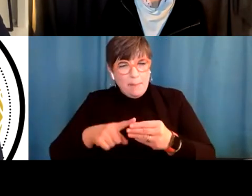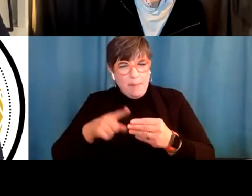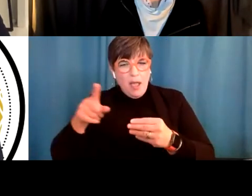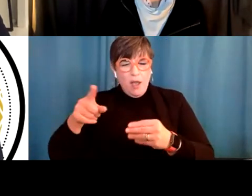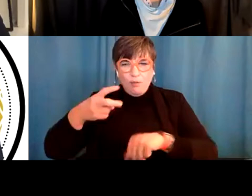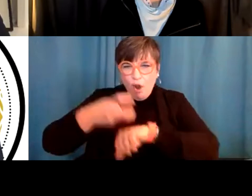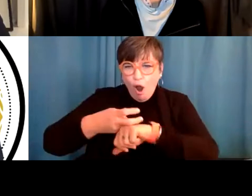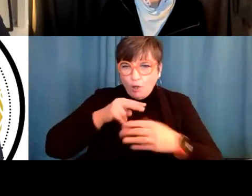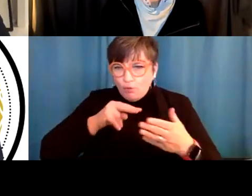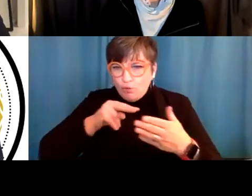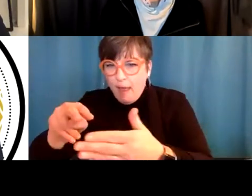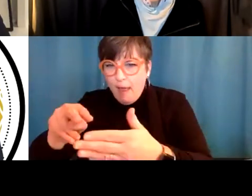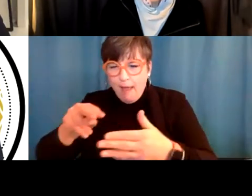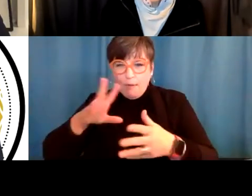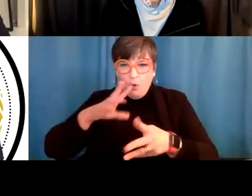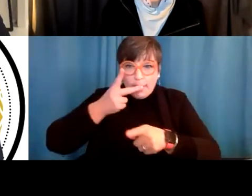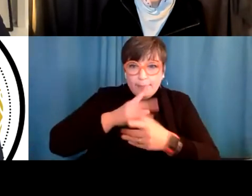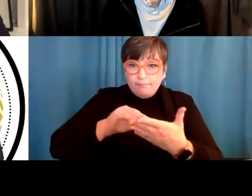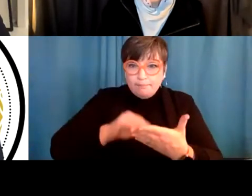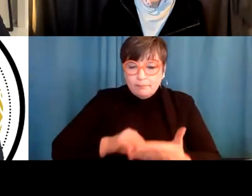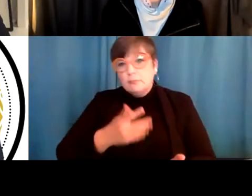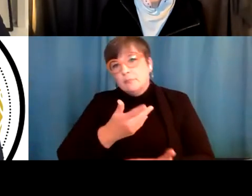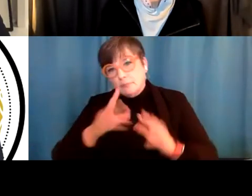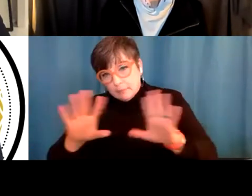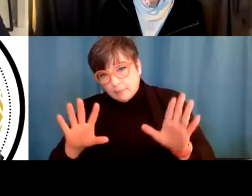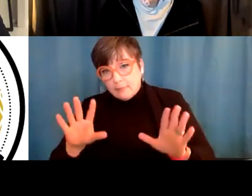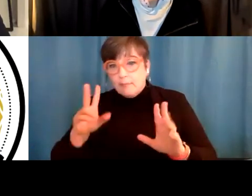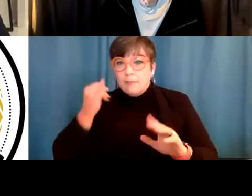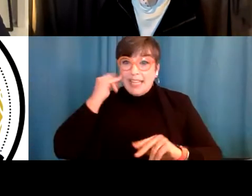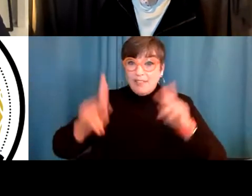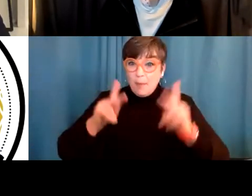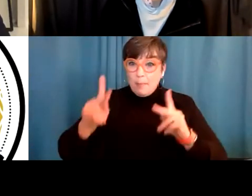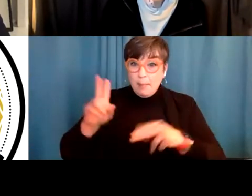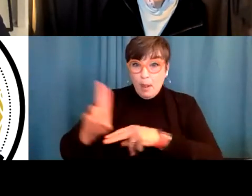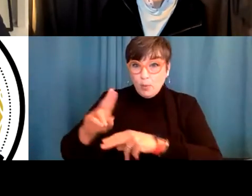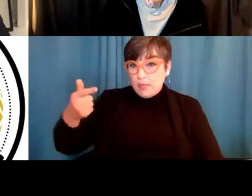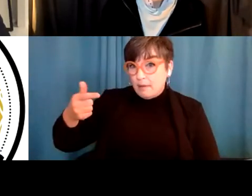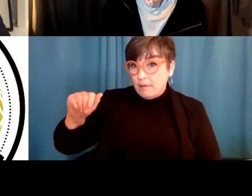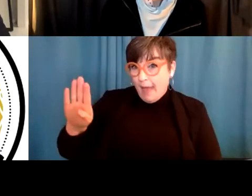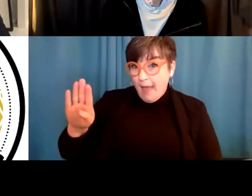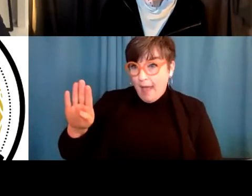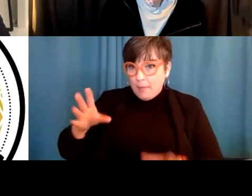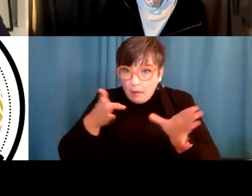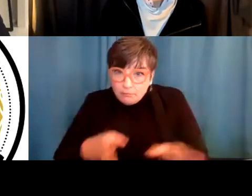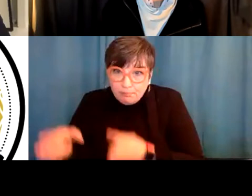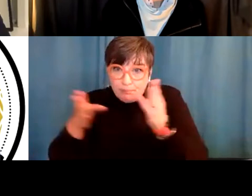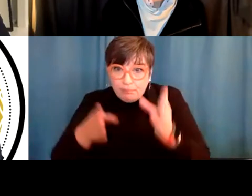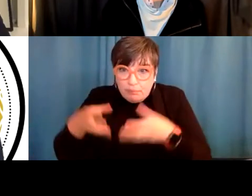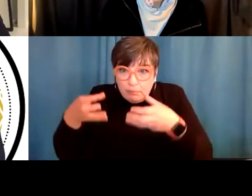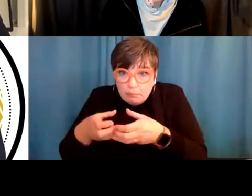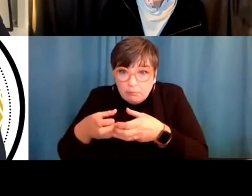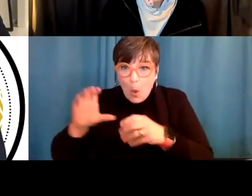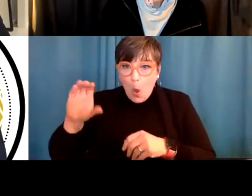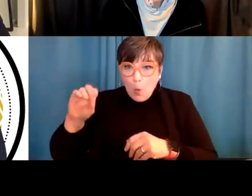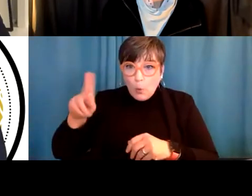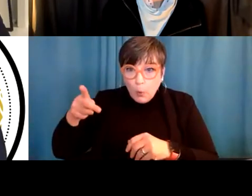that if people are, you know, on Gab organizing a coup, it's easier to see what they're doing. In other ways, it mm-hmm. also makes it harder